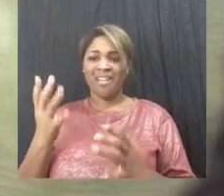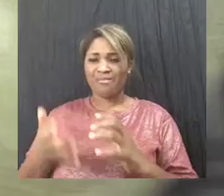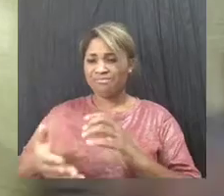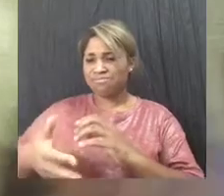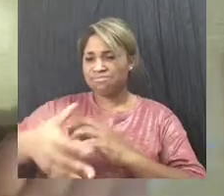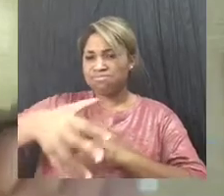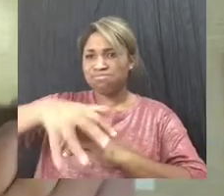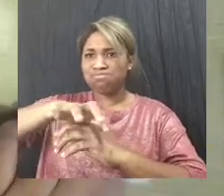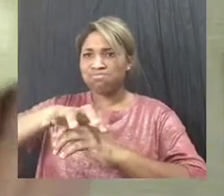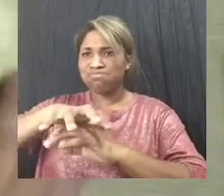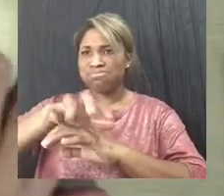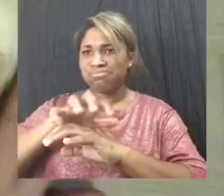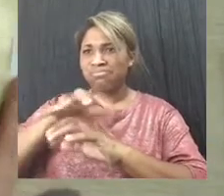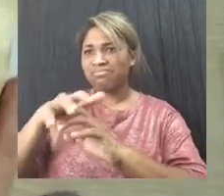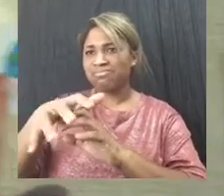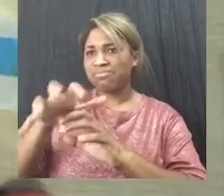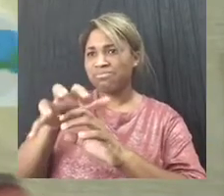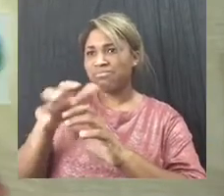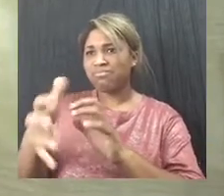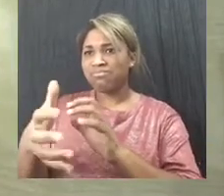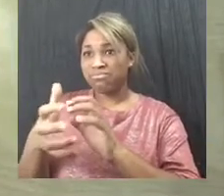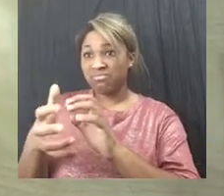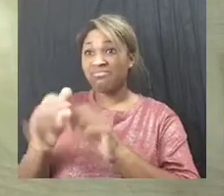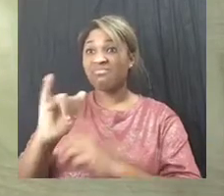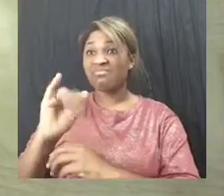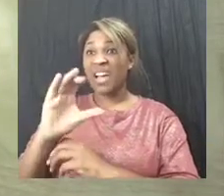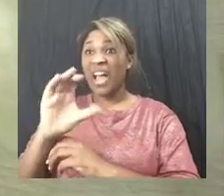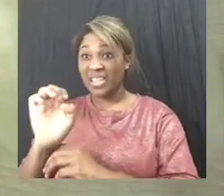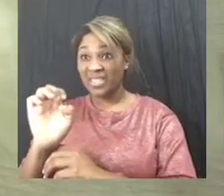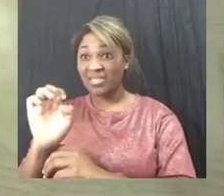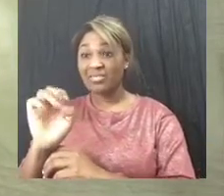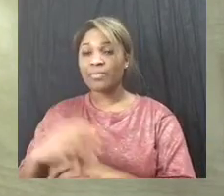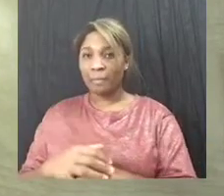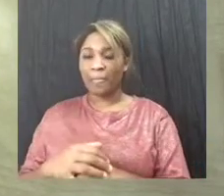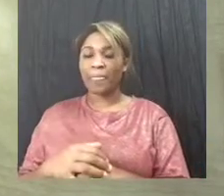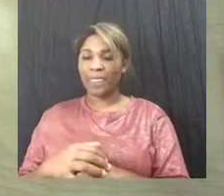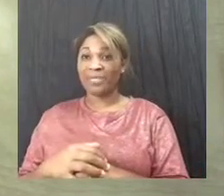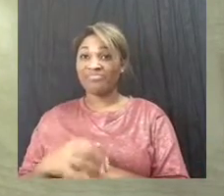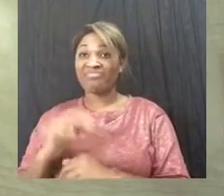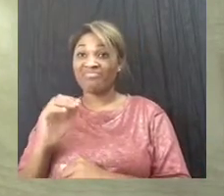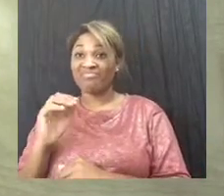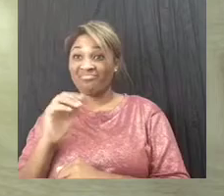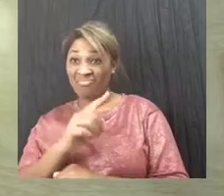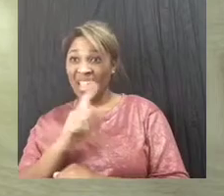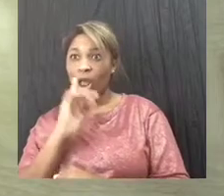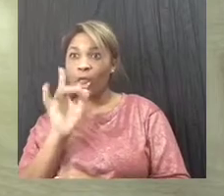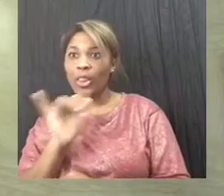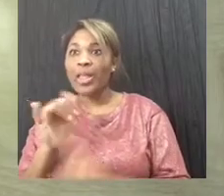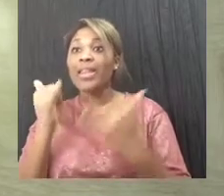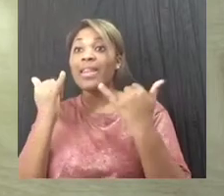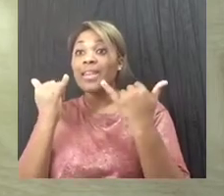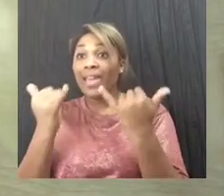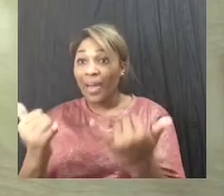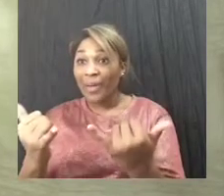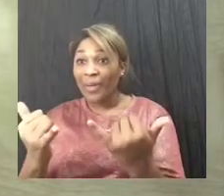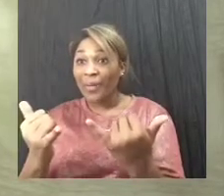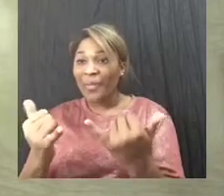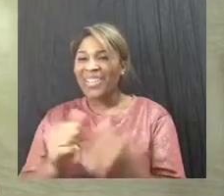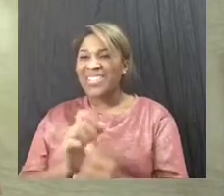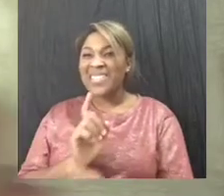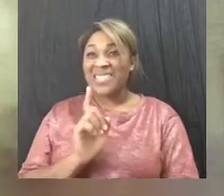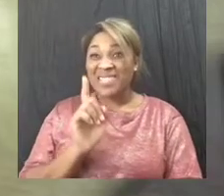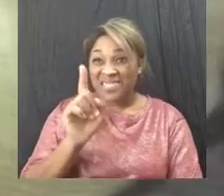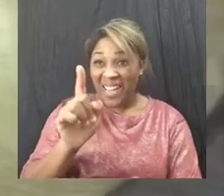with ice. So that's what it looks like now. And that's what